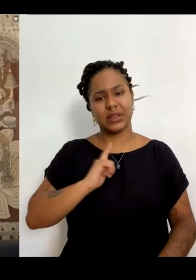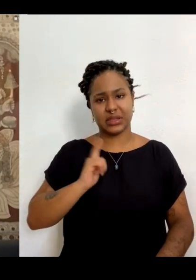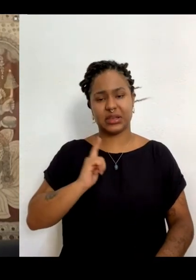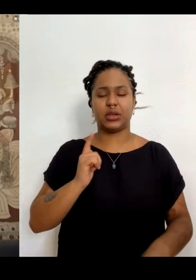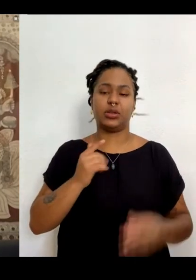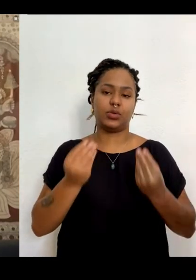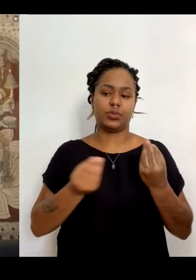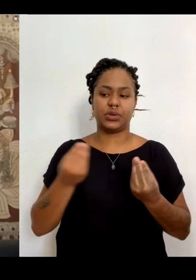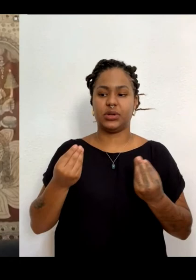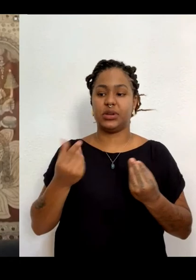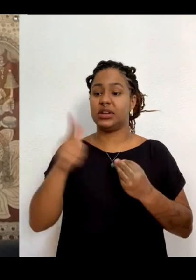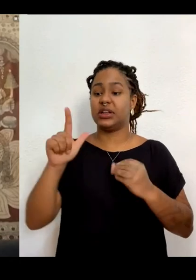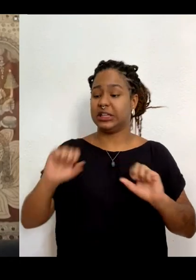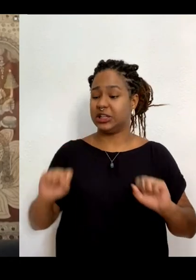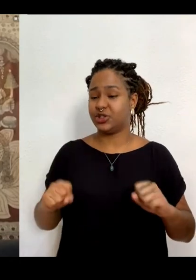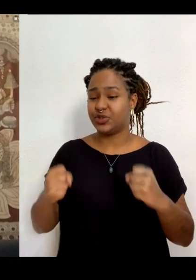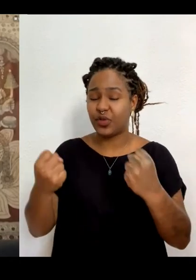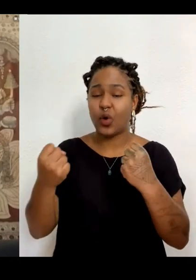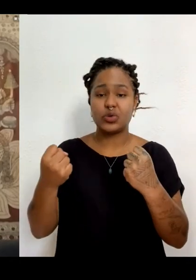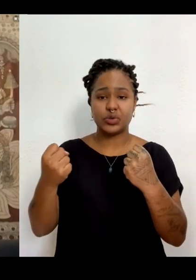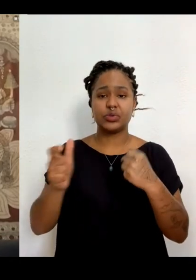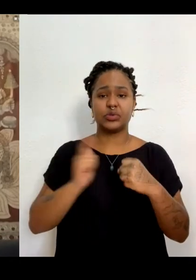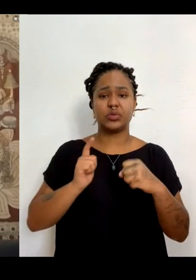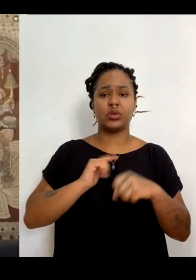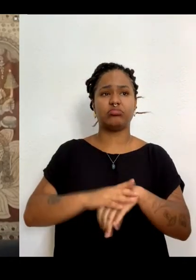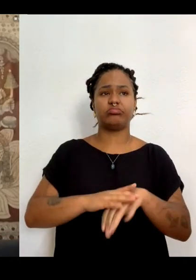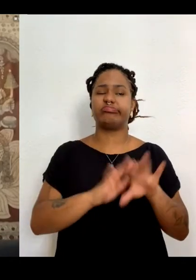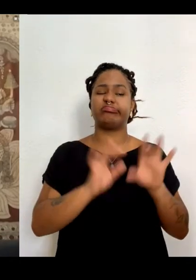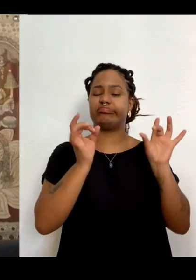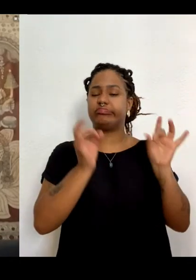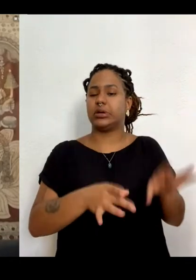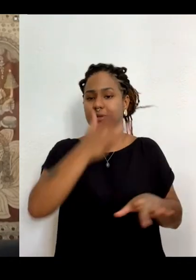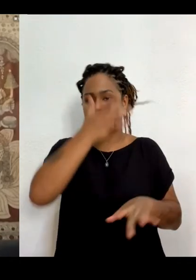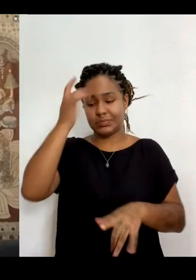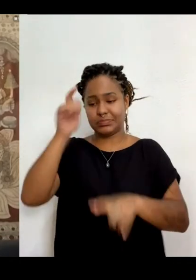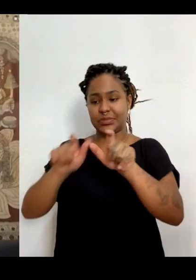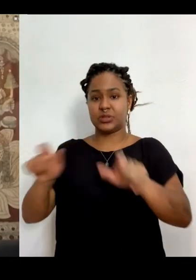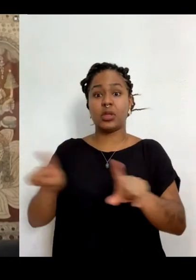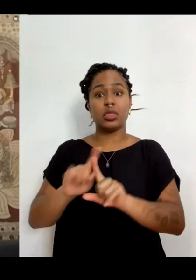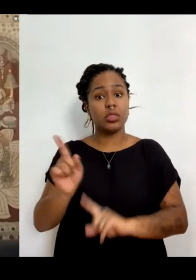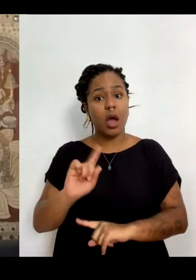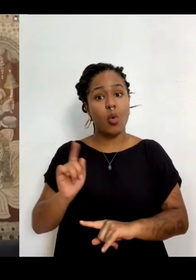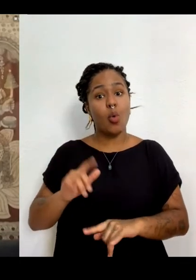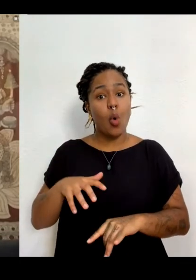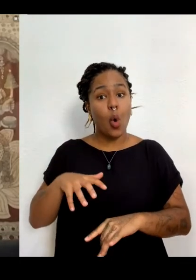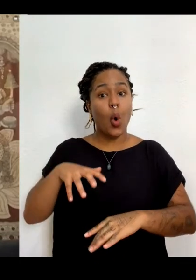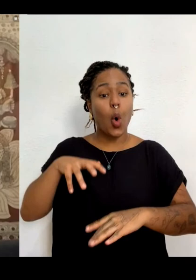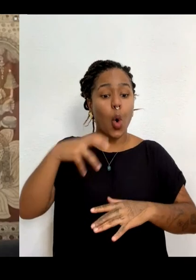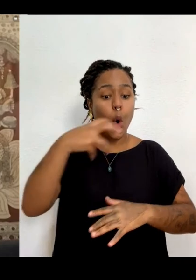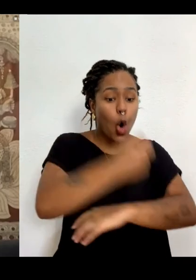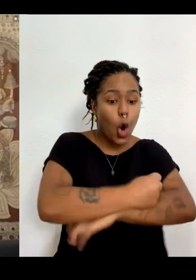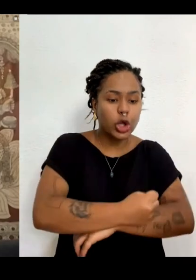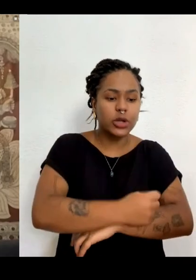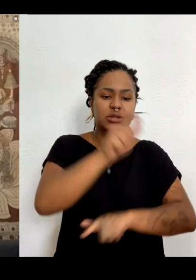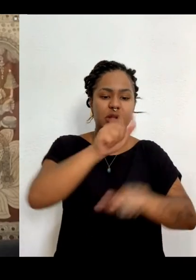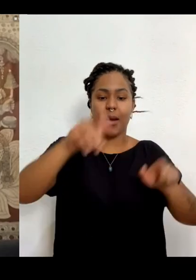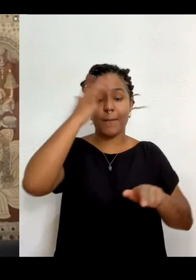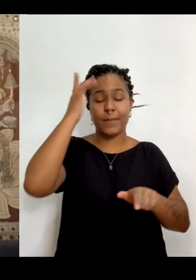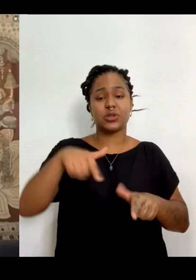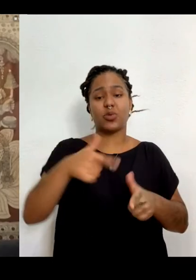no colonizing people are the problem caring people are part of the earth community and